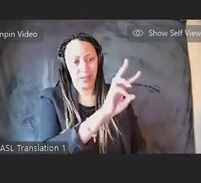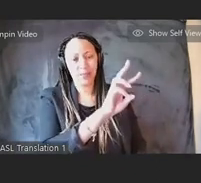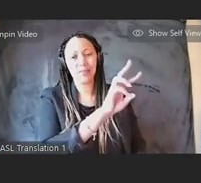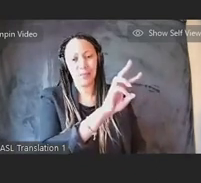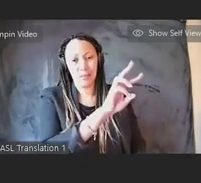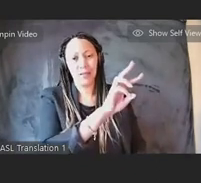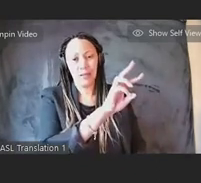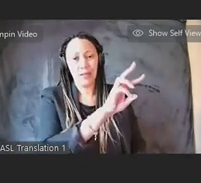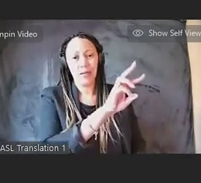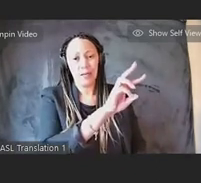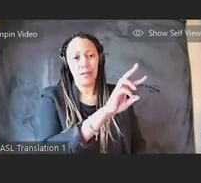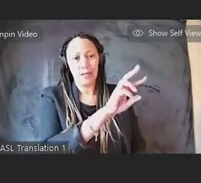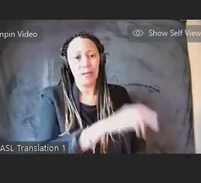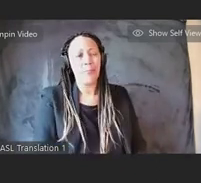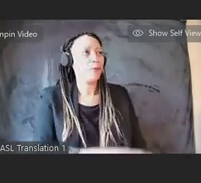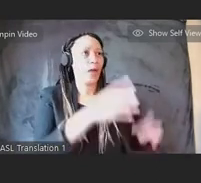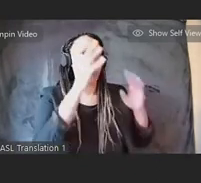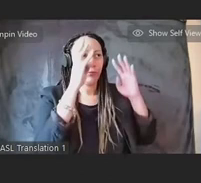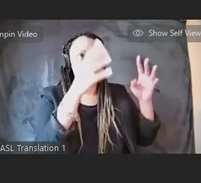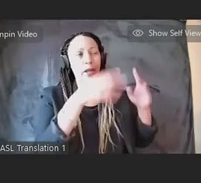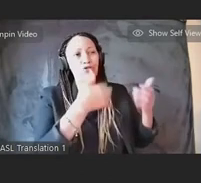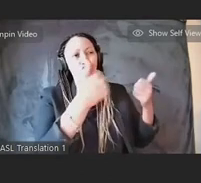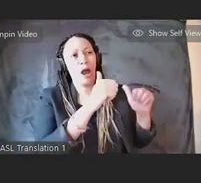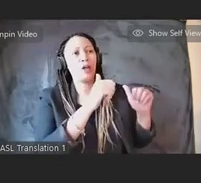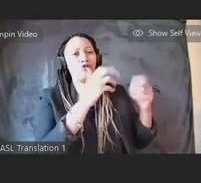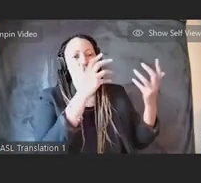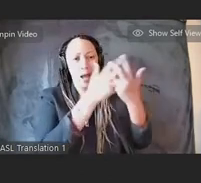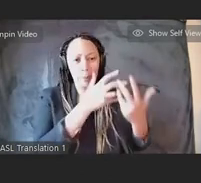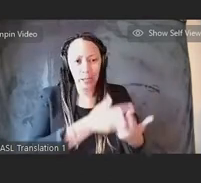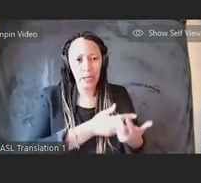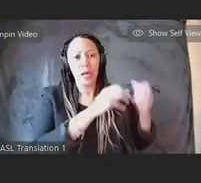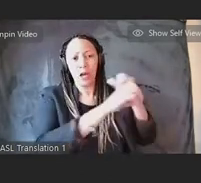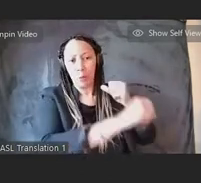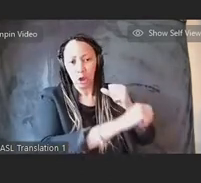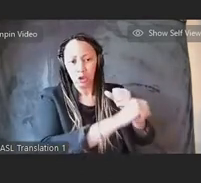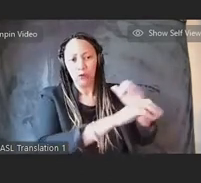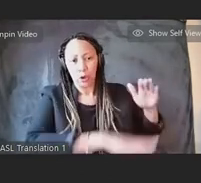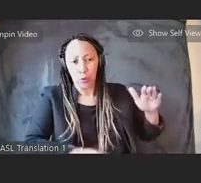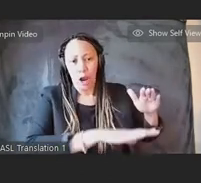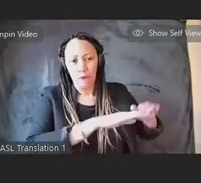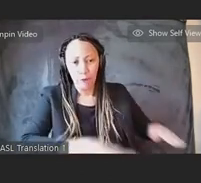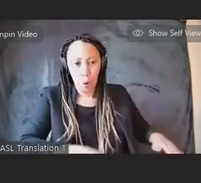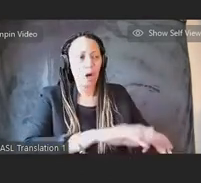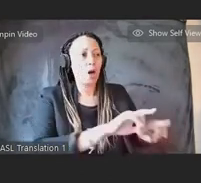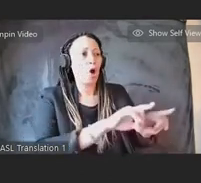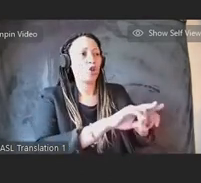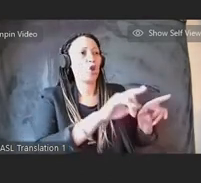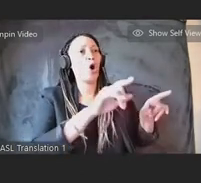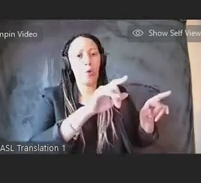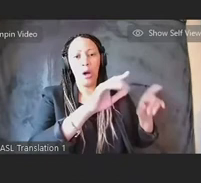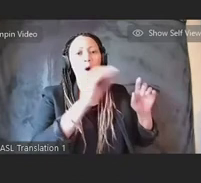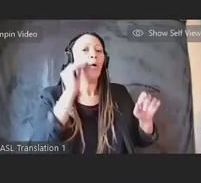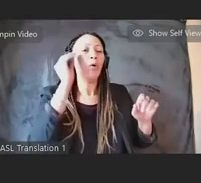was an off-the-shelf creation to try to accommodate the commercial at the ground floor and residential above. And it was